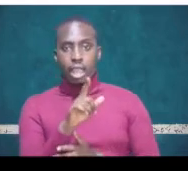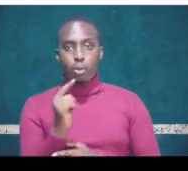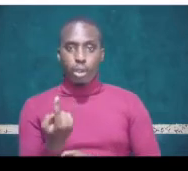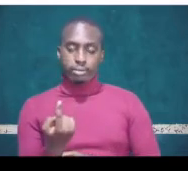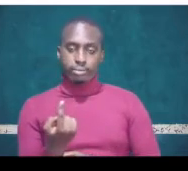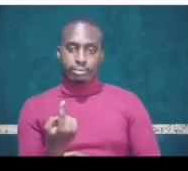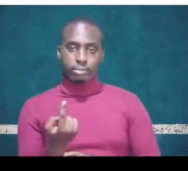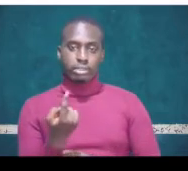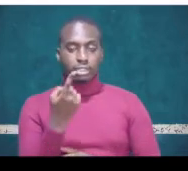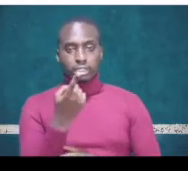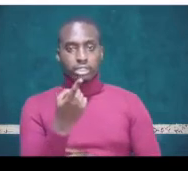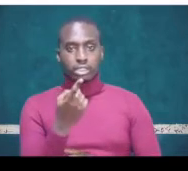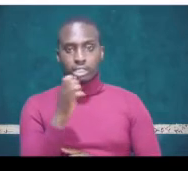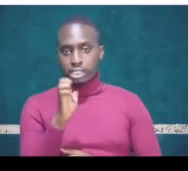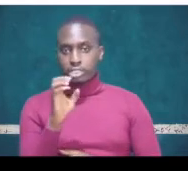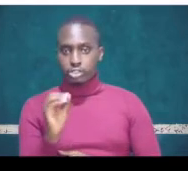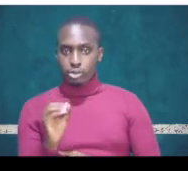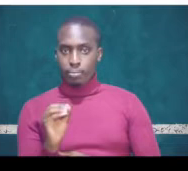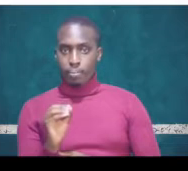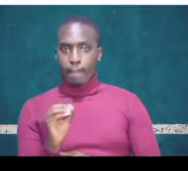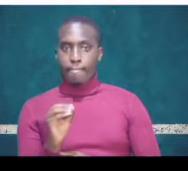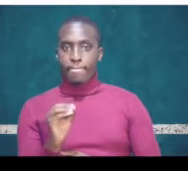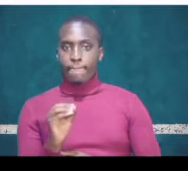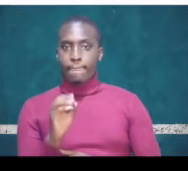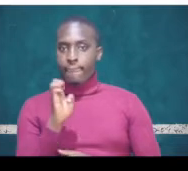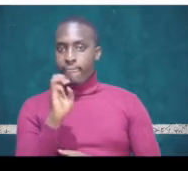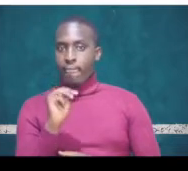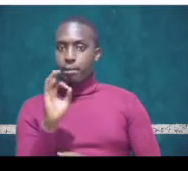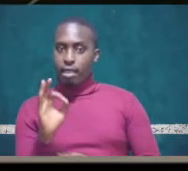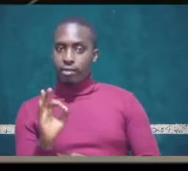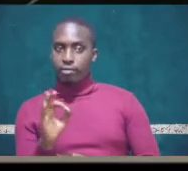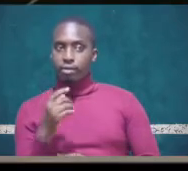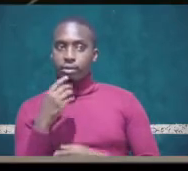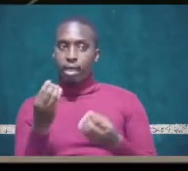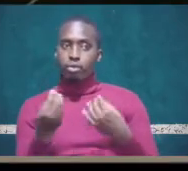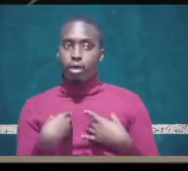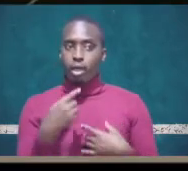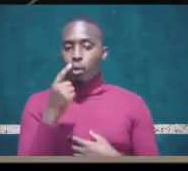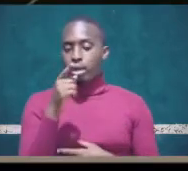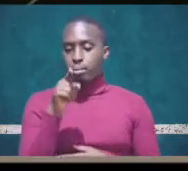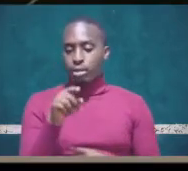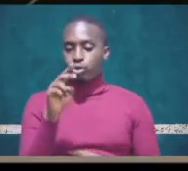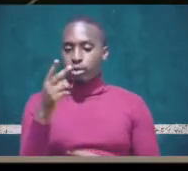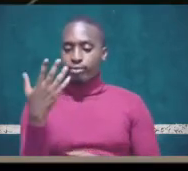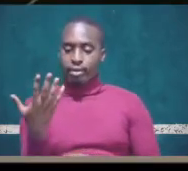L1. So this E0, electromotive force, or the standard, is given to be